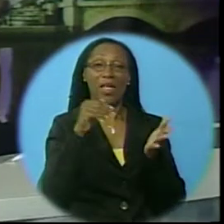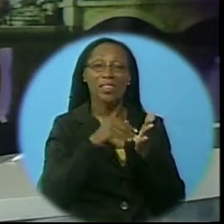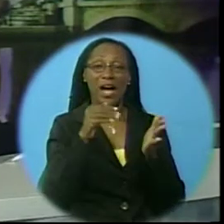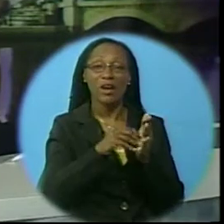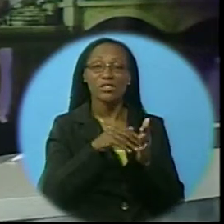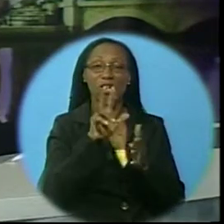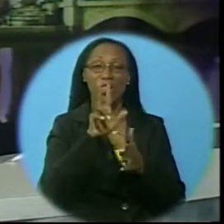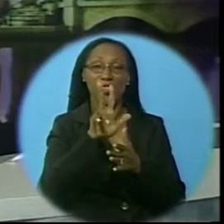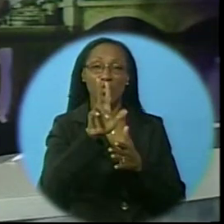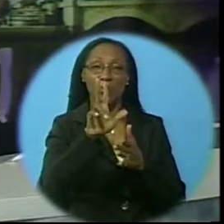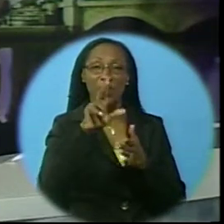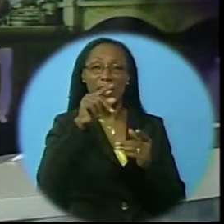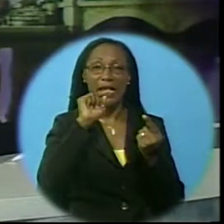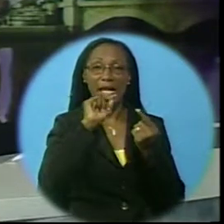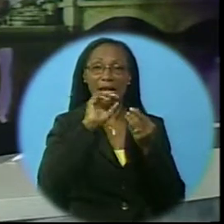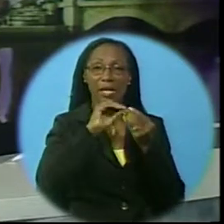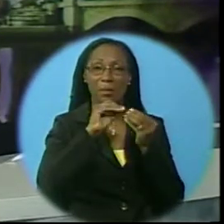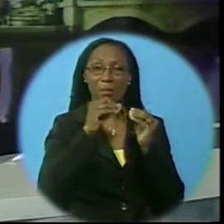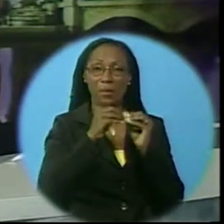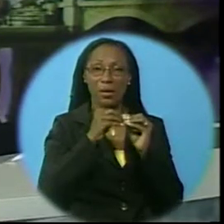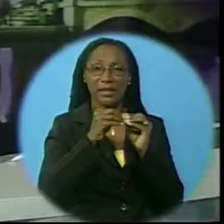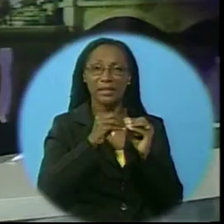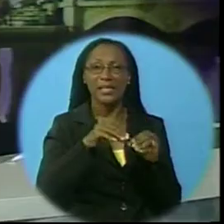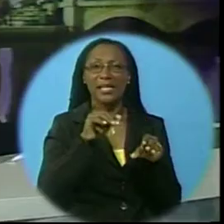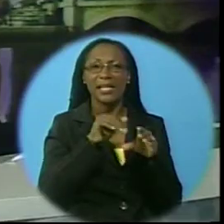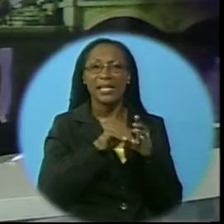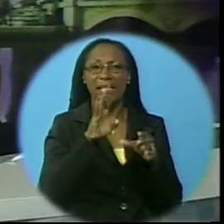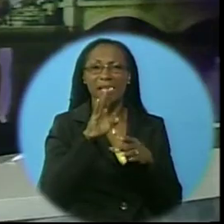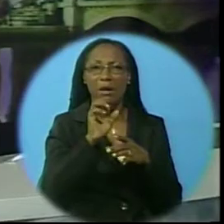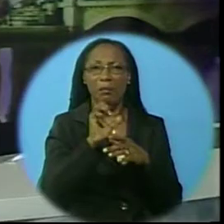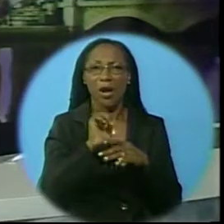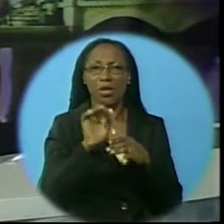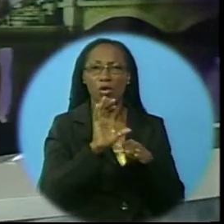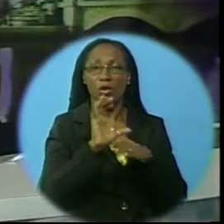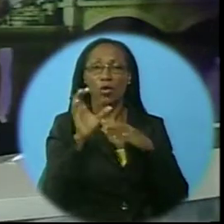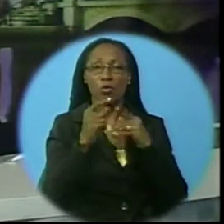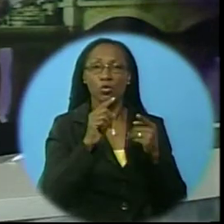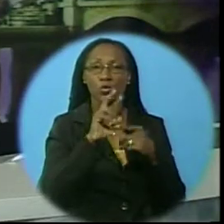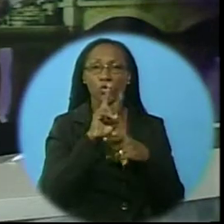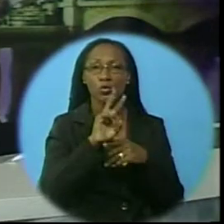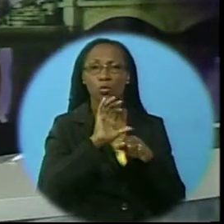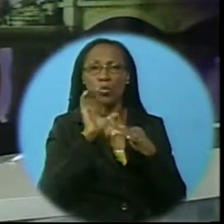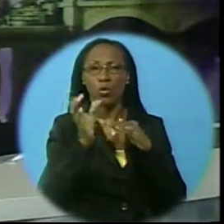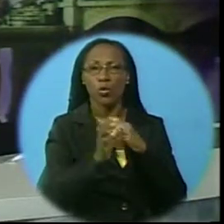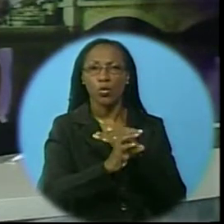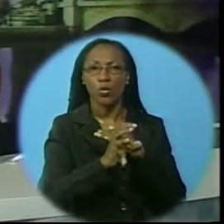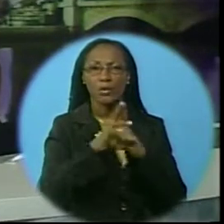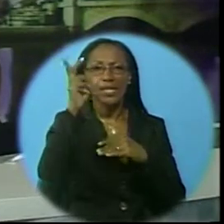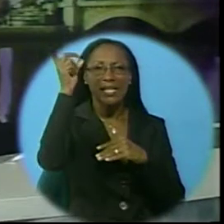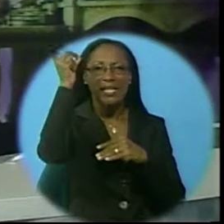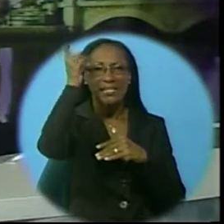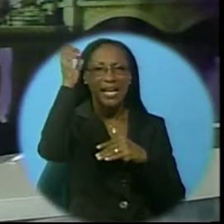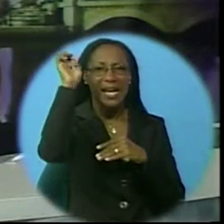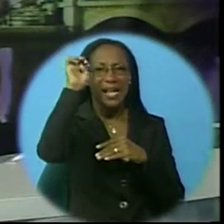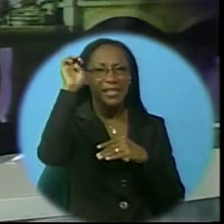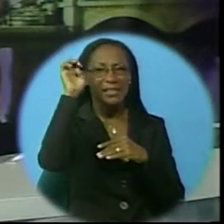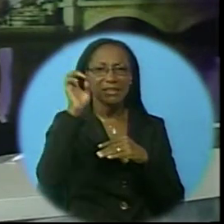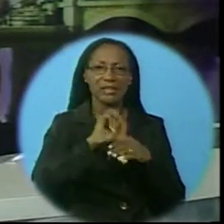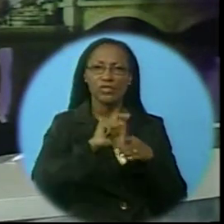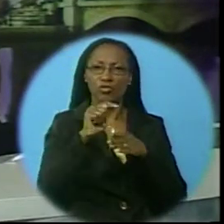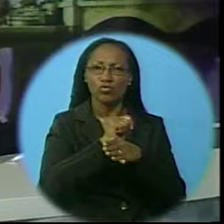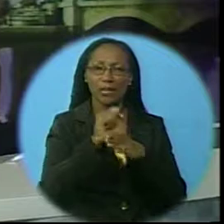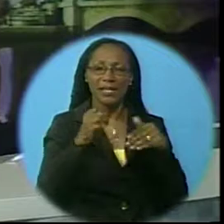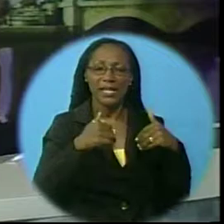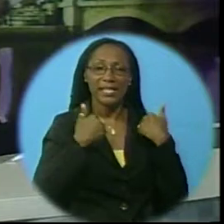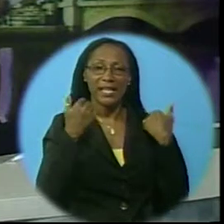inaugural Ball Out Coast-to-Coast basketball camp and tournament. Dale Ellis has been engaged in training young athletes across the